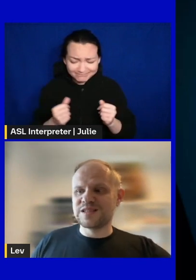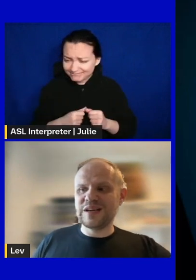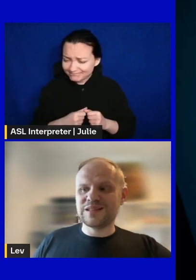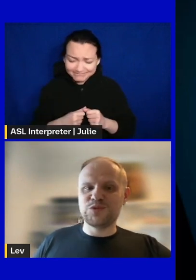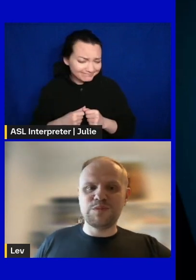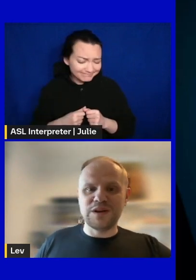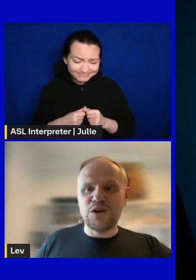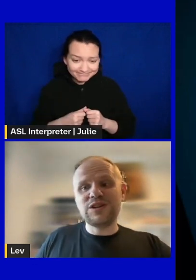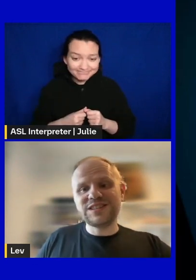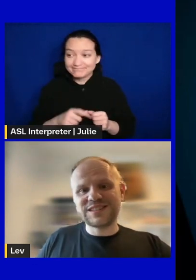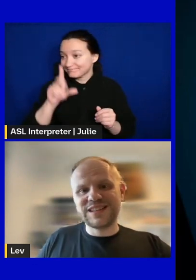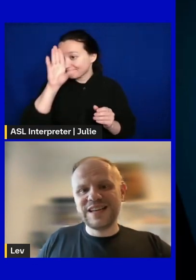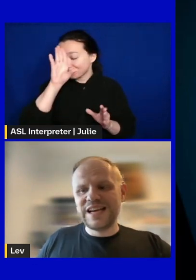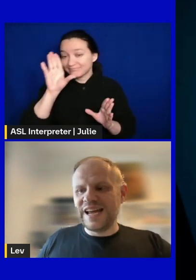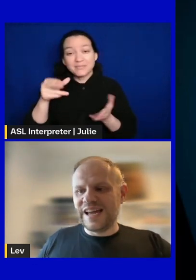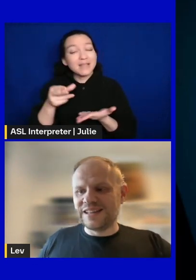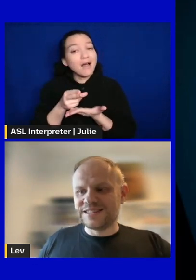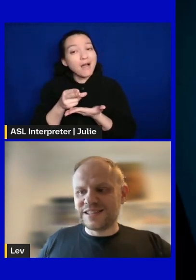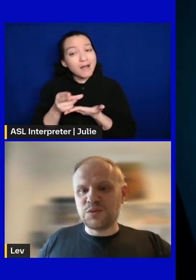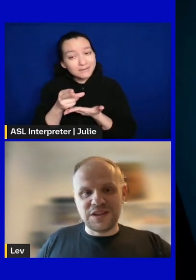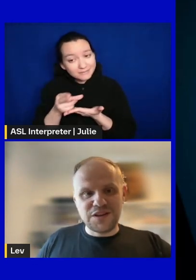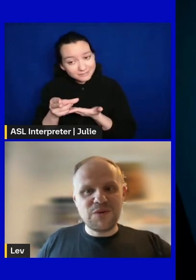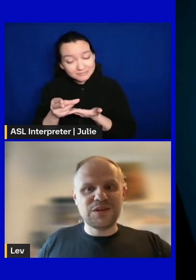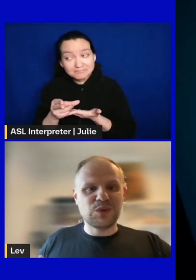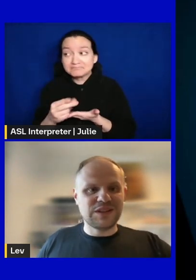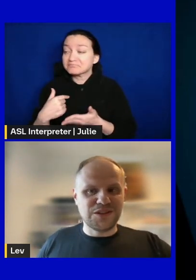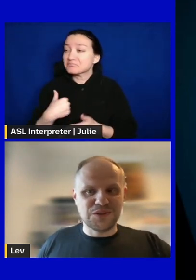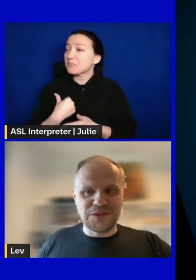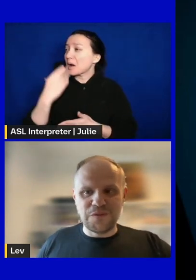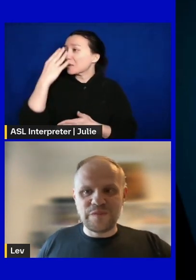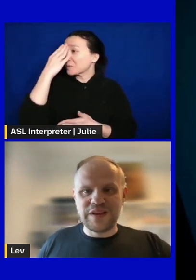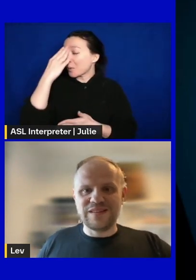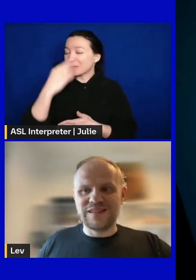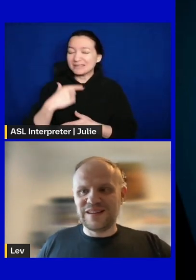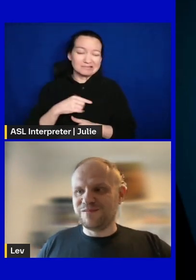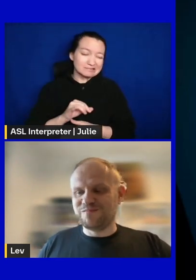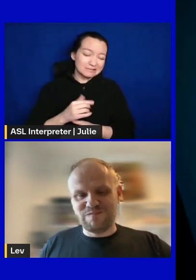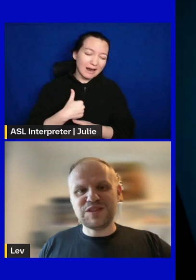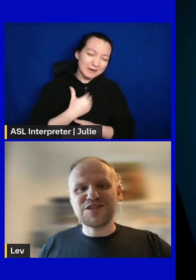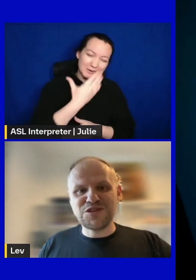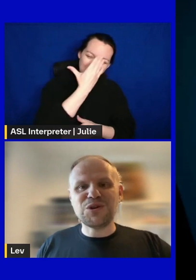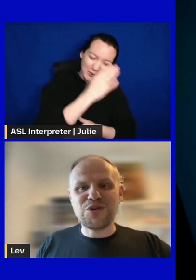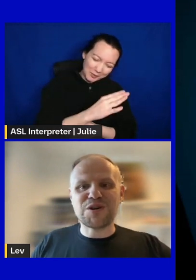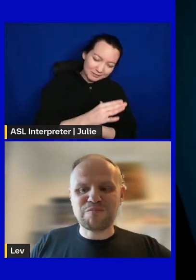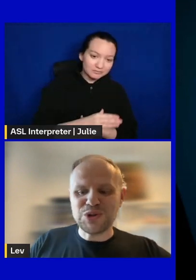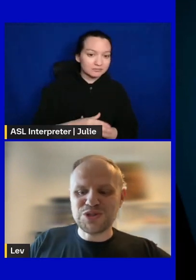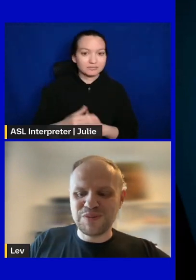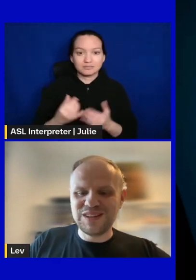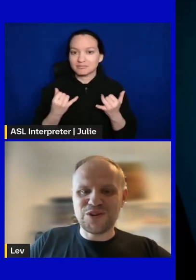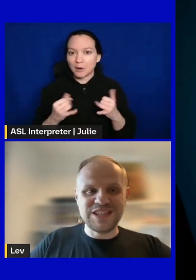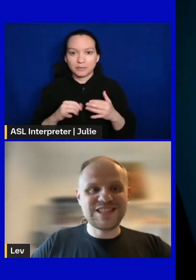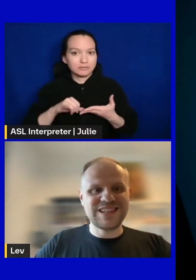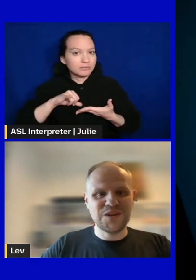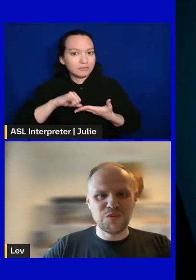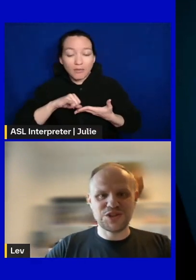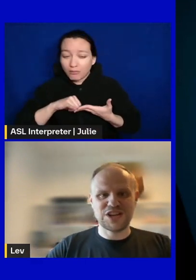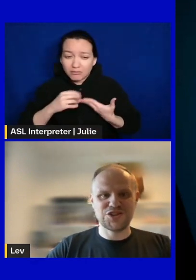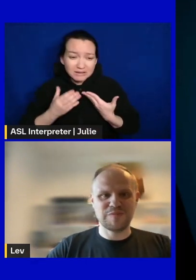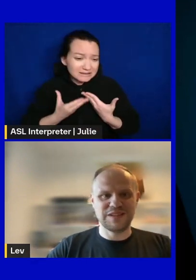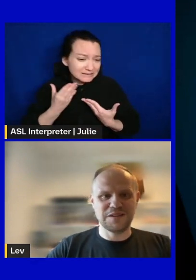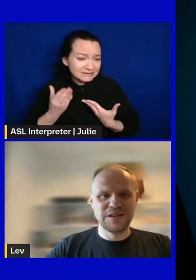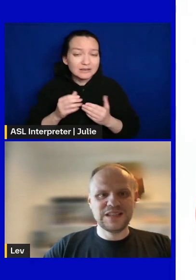just expect them to be honest and say what they know and what they don't know. And this is no longer possible or easy